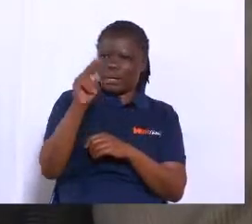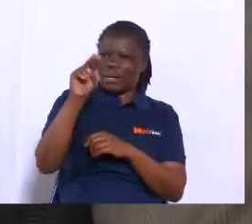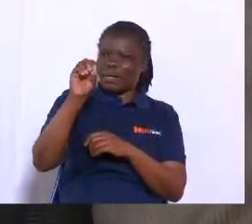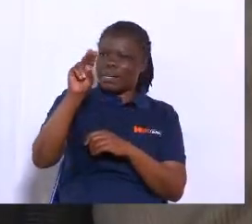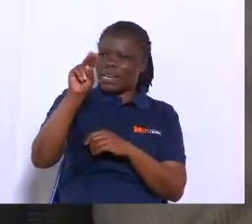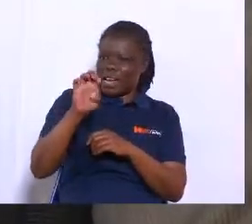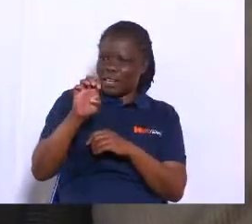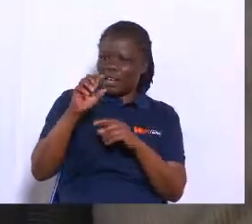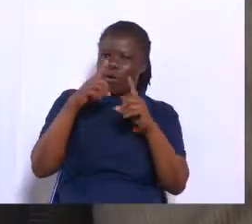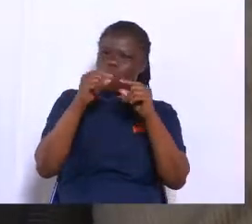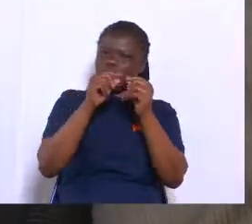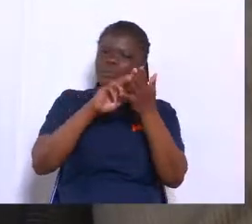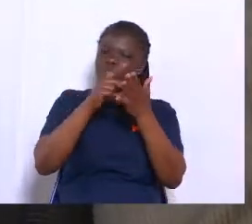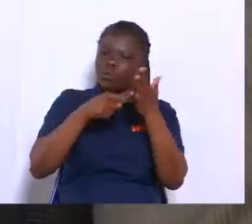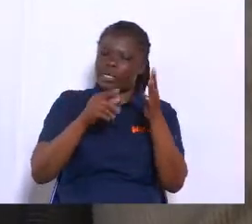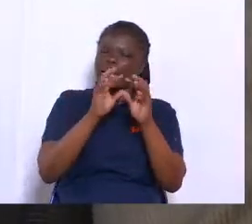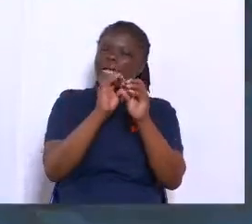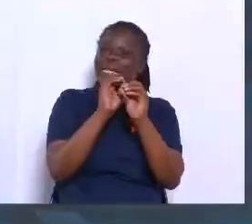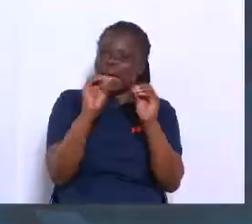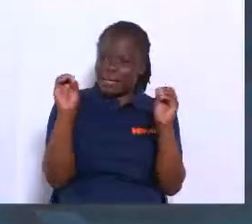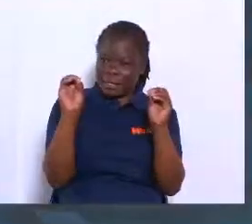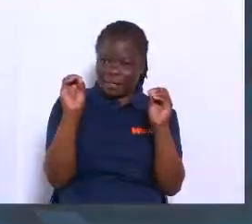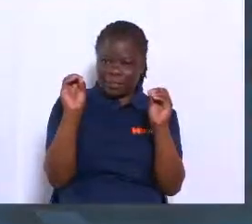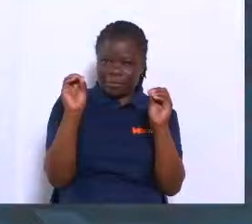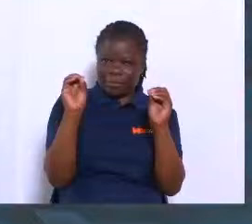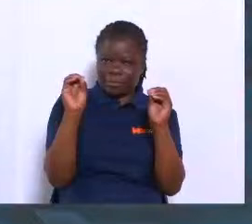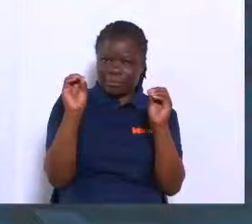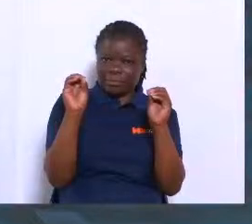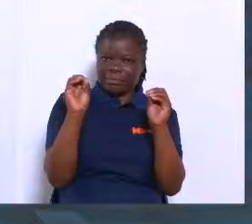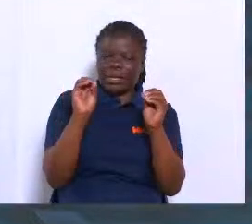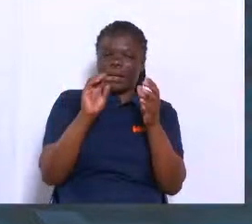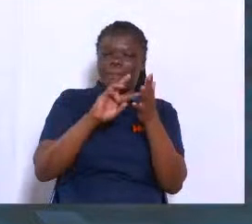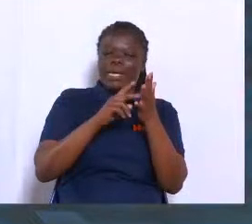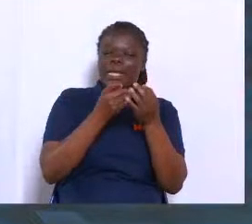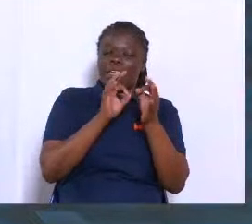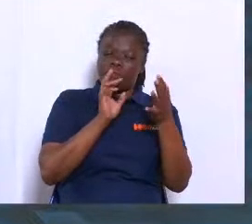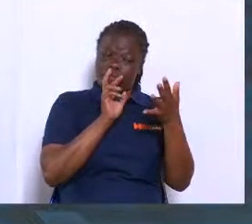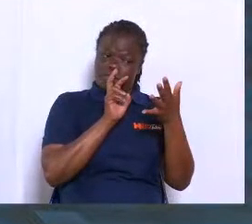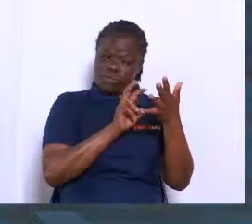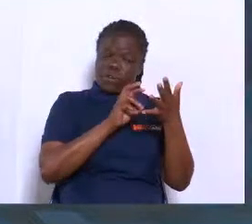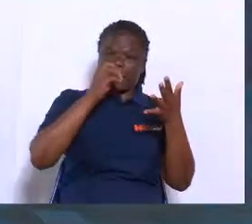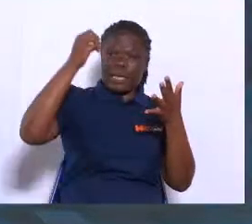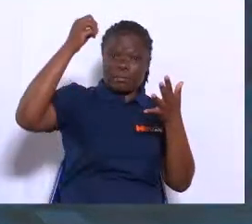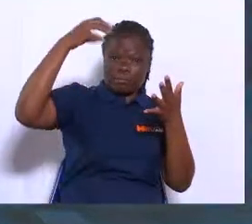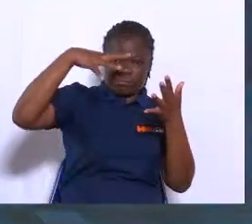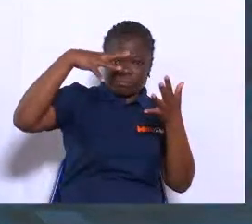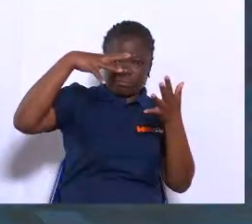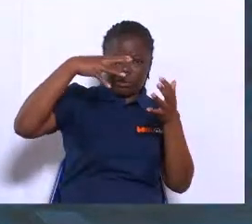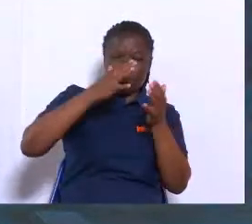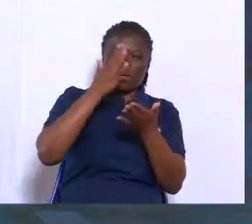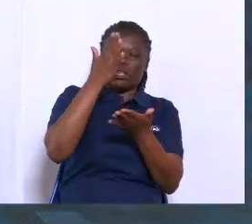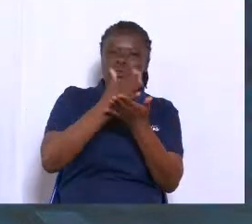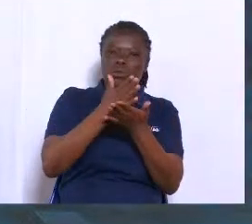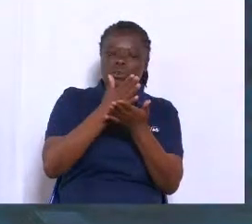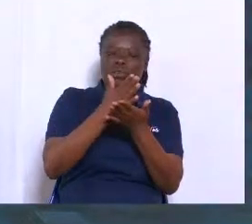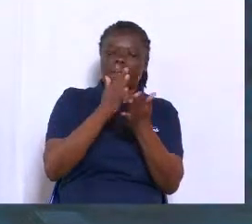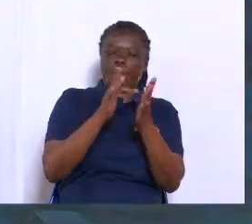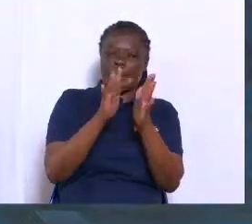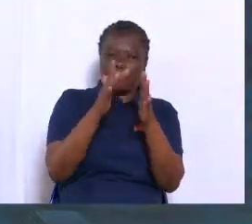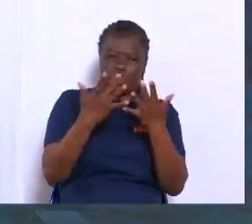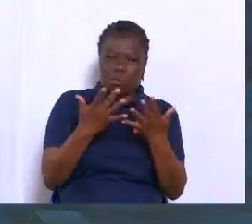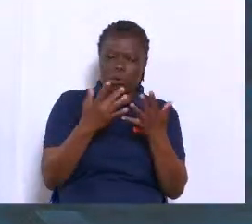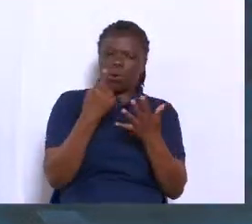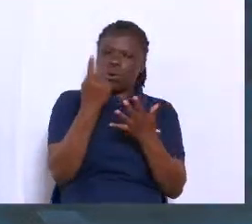who fortified their mind with the truths of the Bible will stand through the last great conflict.